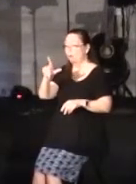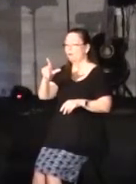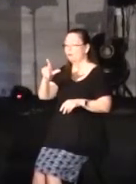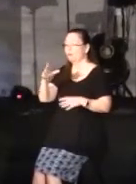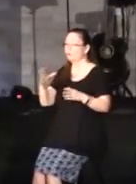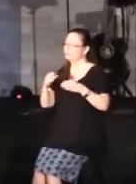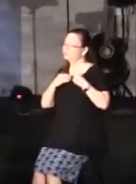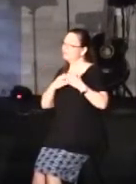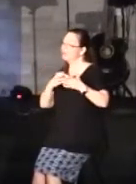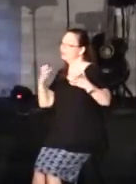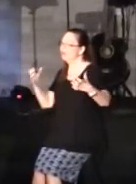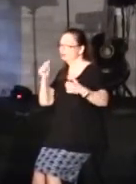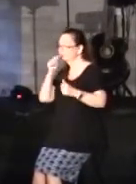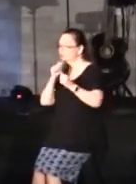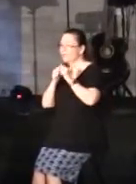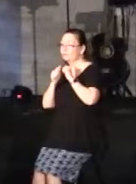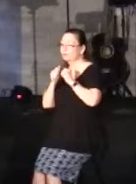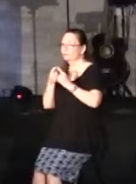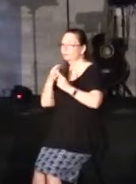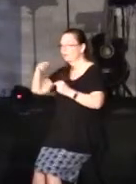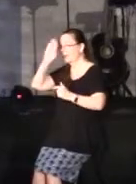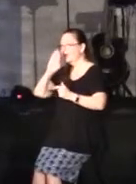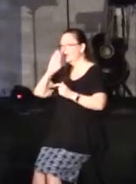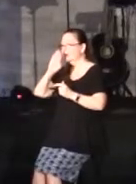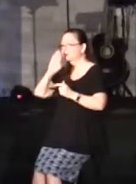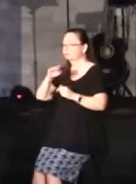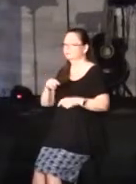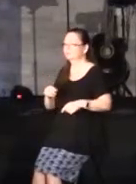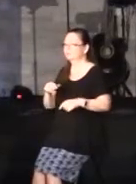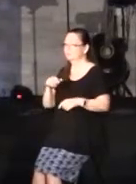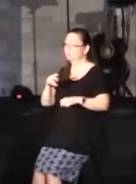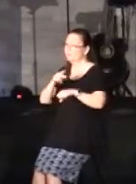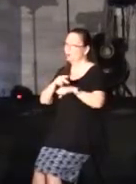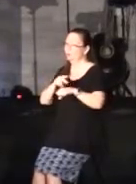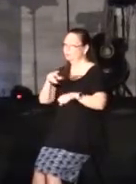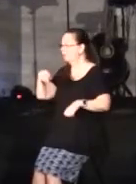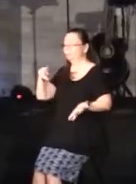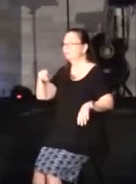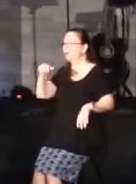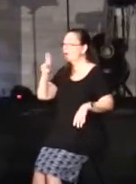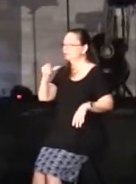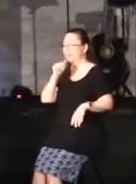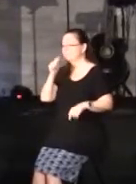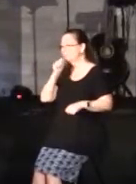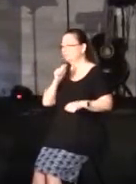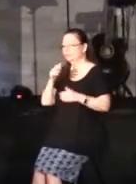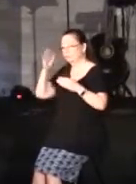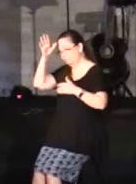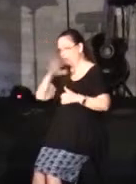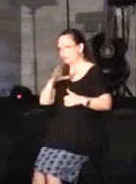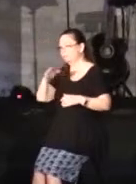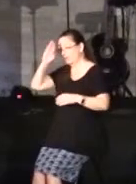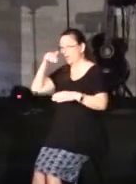received long-suffering from God. And the Apostle Paul was not a very patient man. Well, when God intervened in his